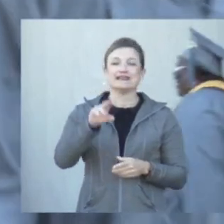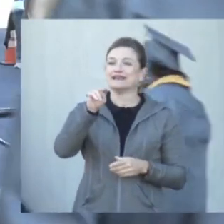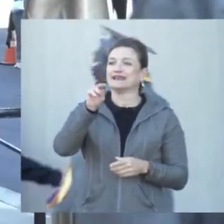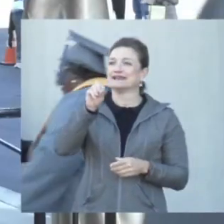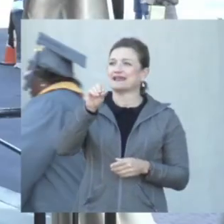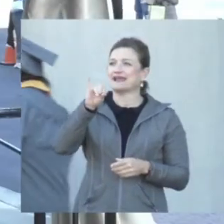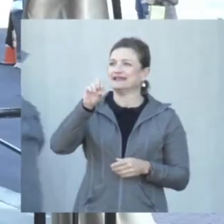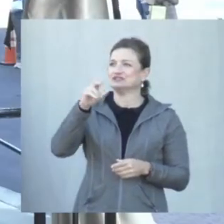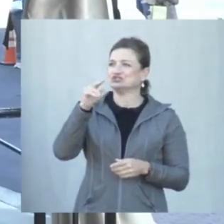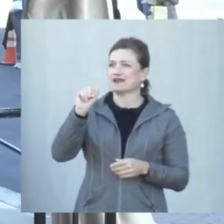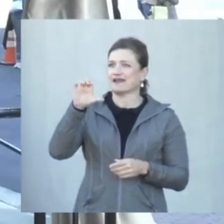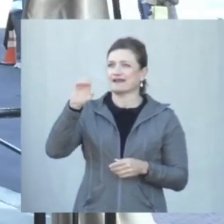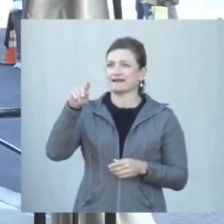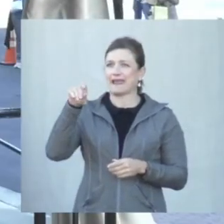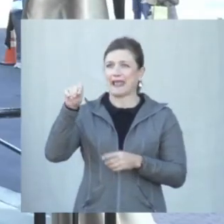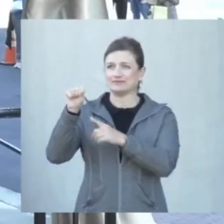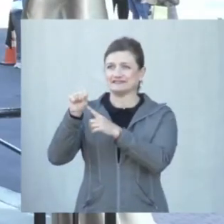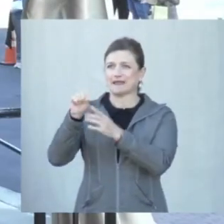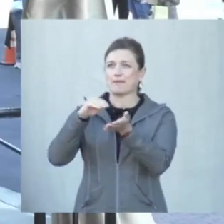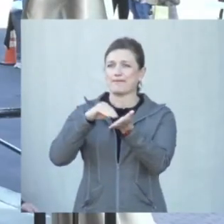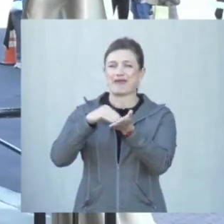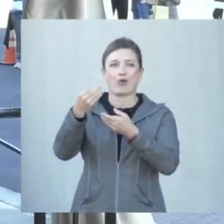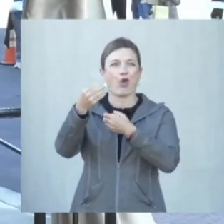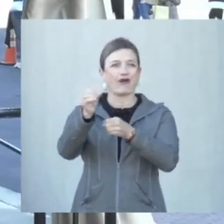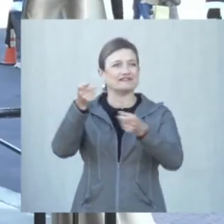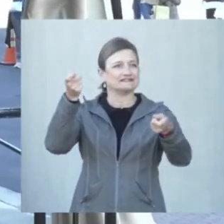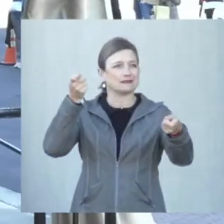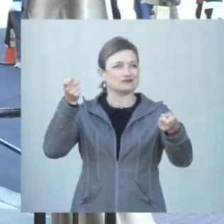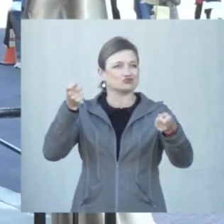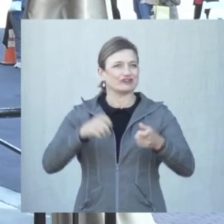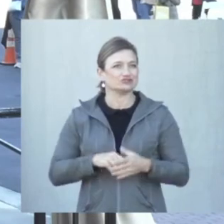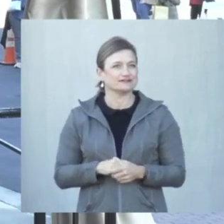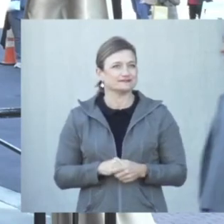Naisha Pate, Medical Office Administration.